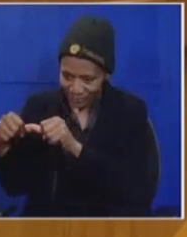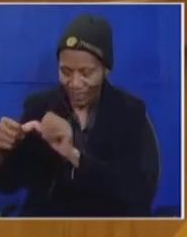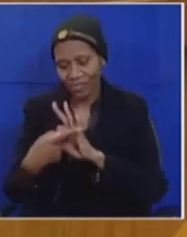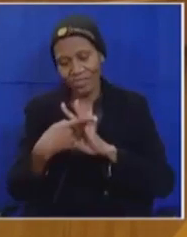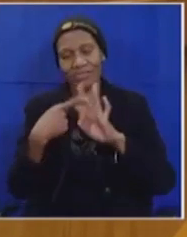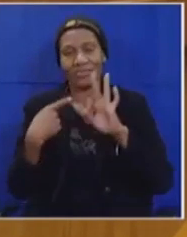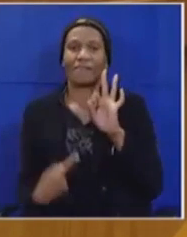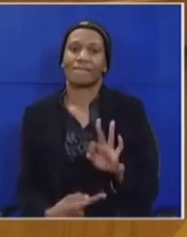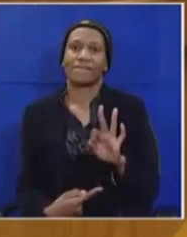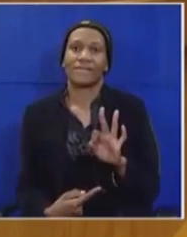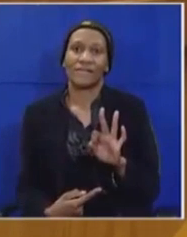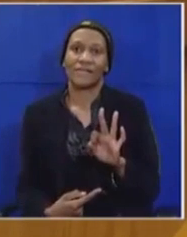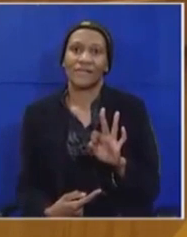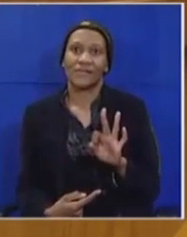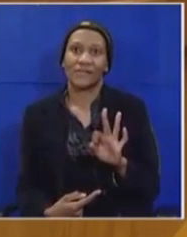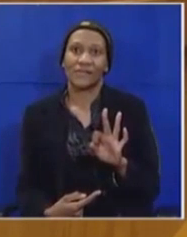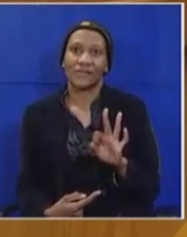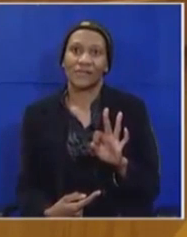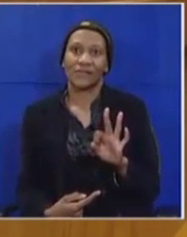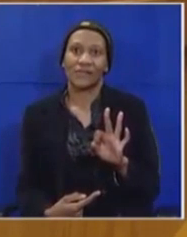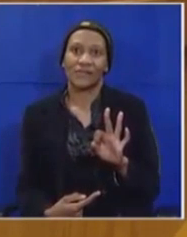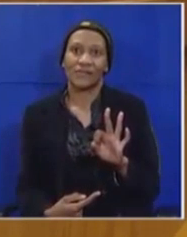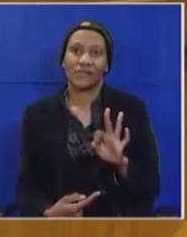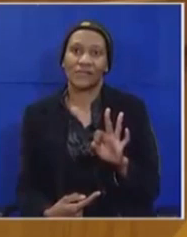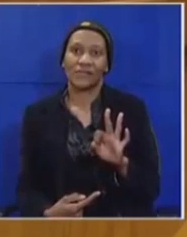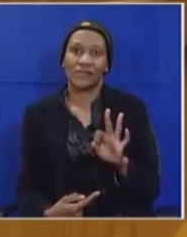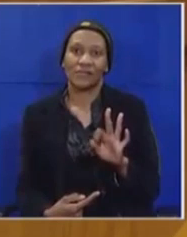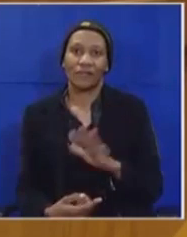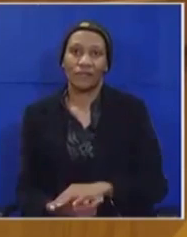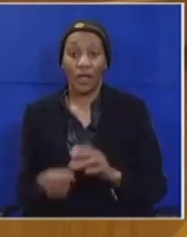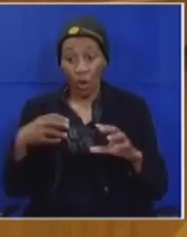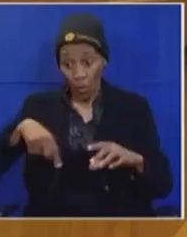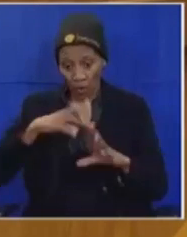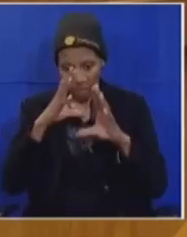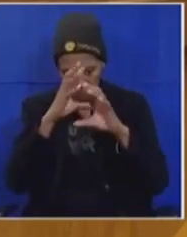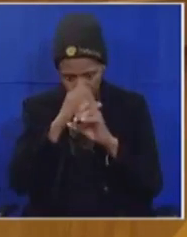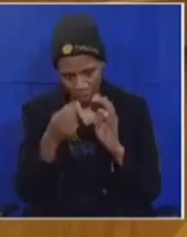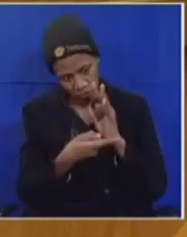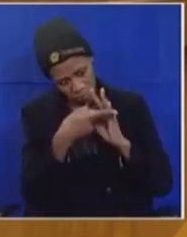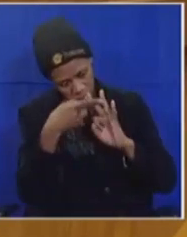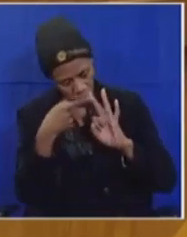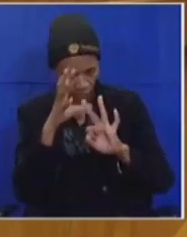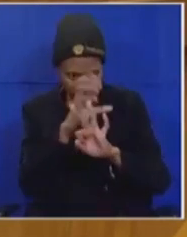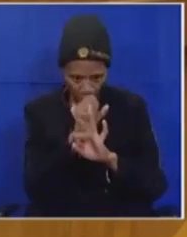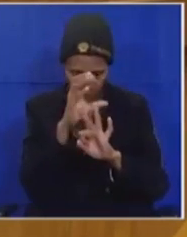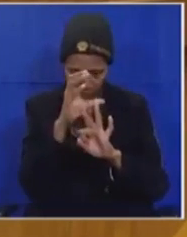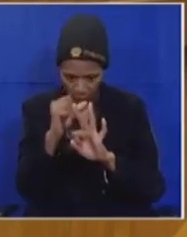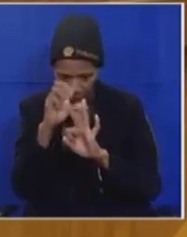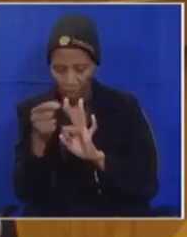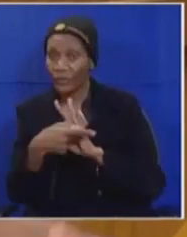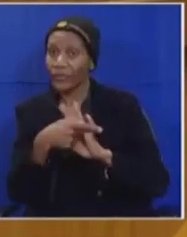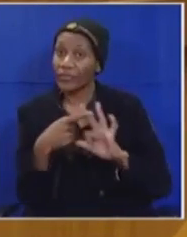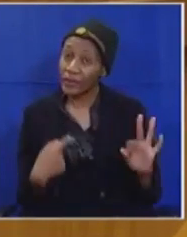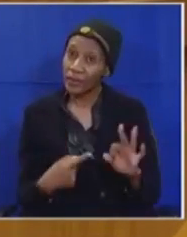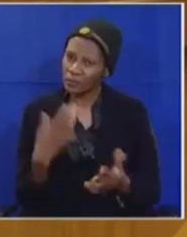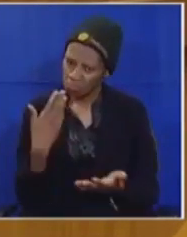ons oë op hierdie 3 dinge bywoog, we are going to make sure that our